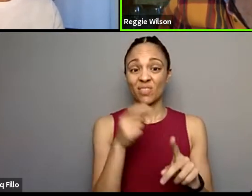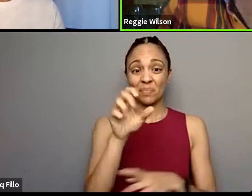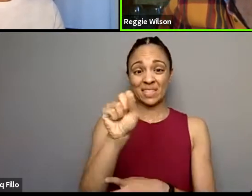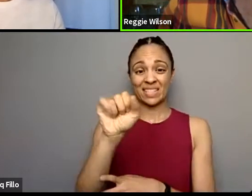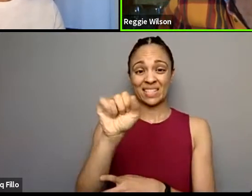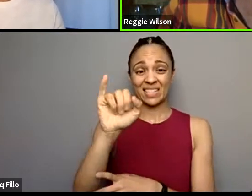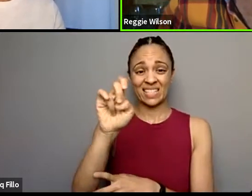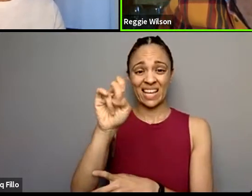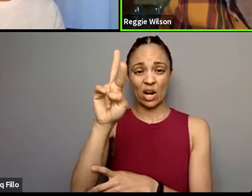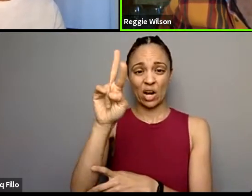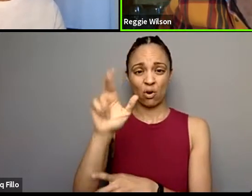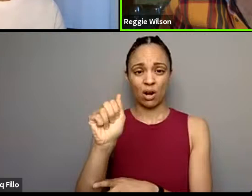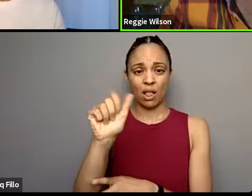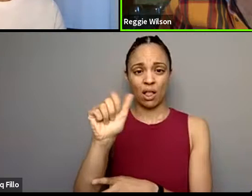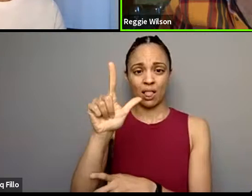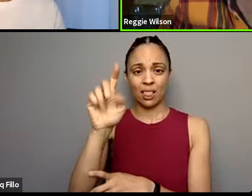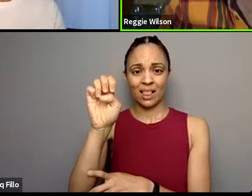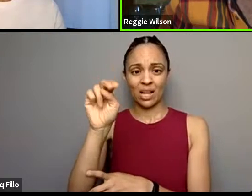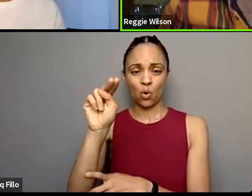92, 93. We did,